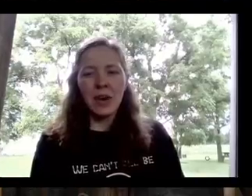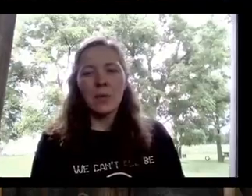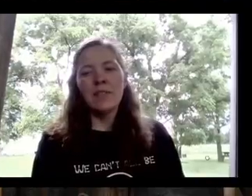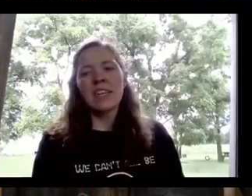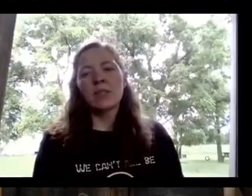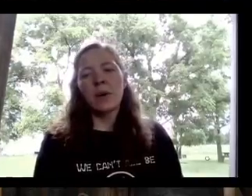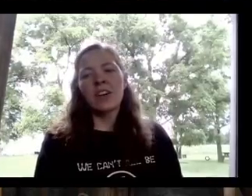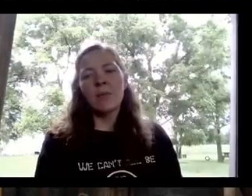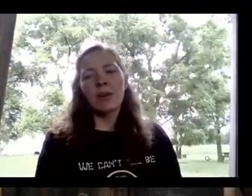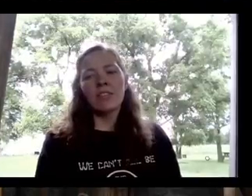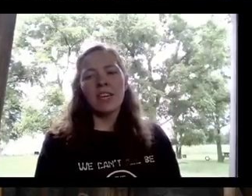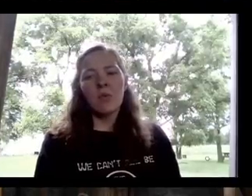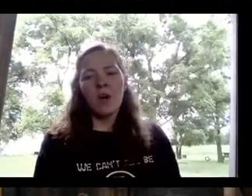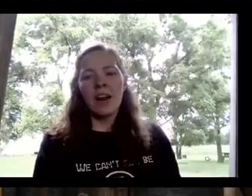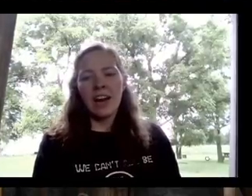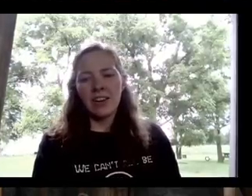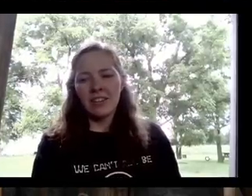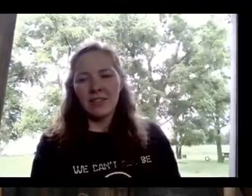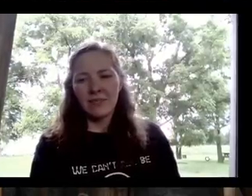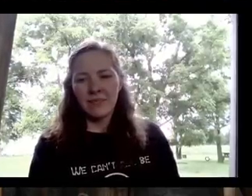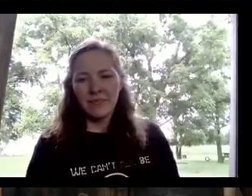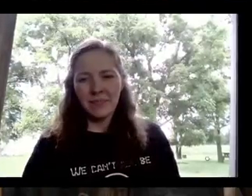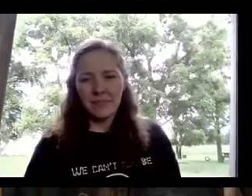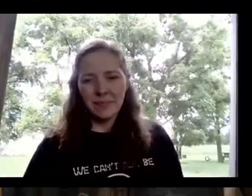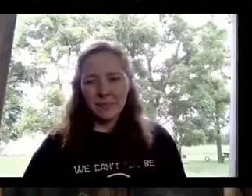Ed Gray Wolf says, where can a person get wrought iron?